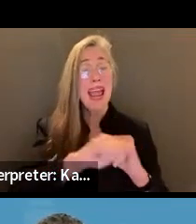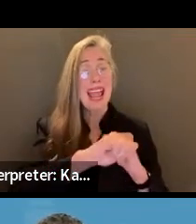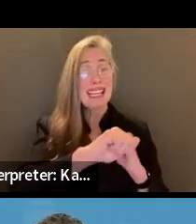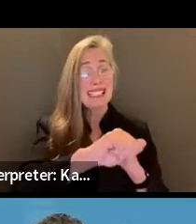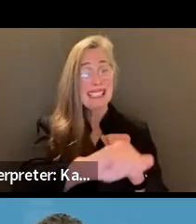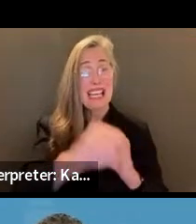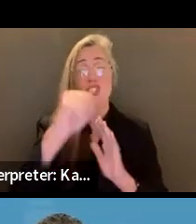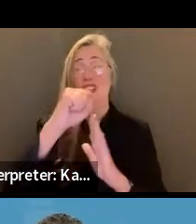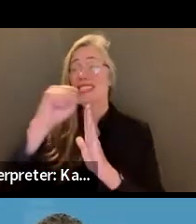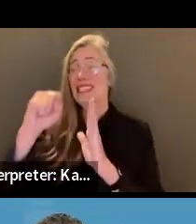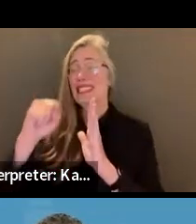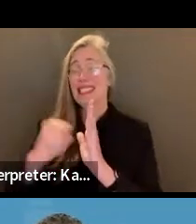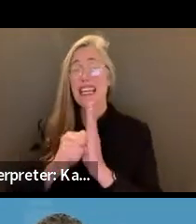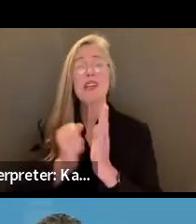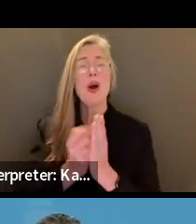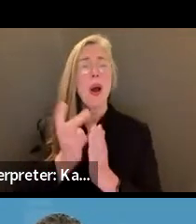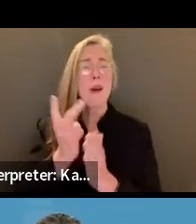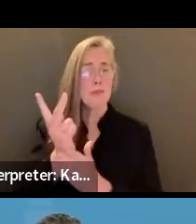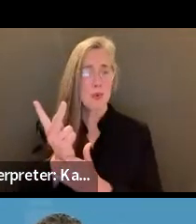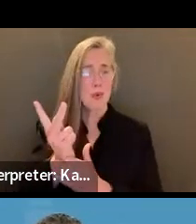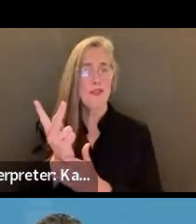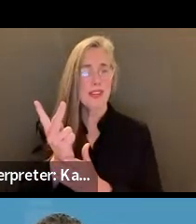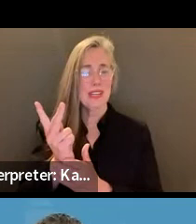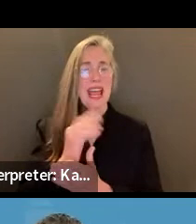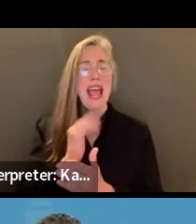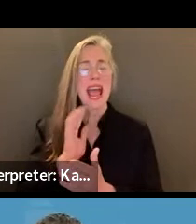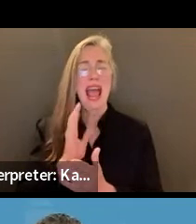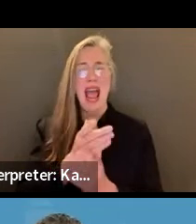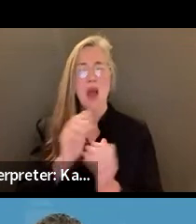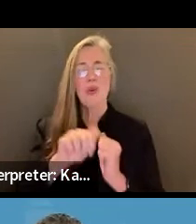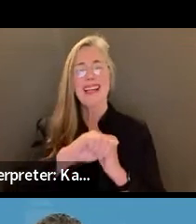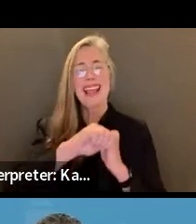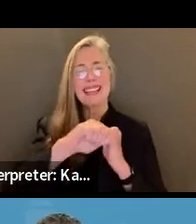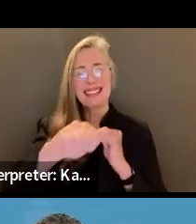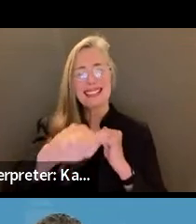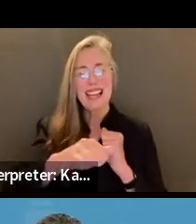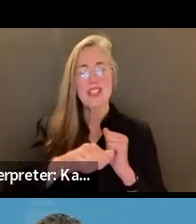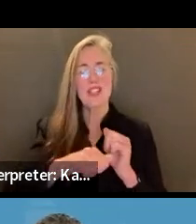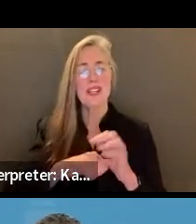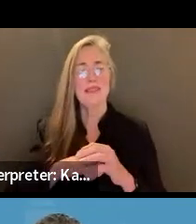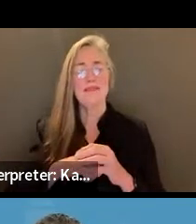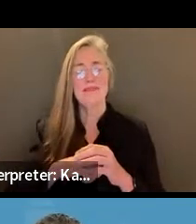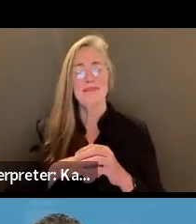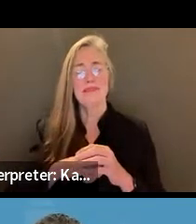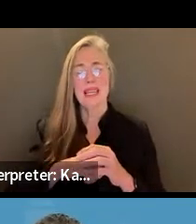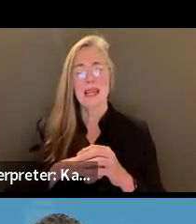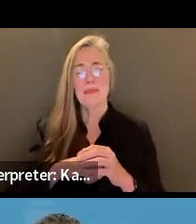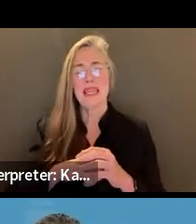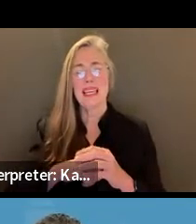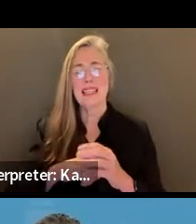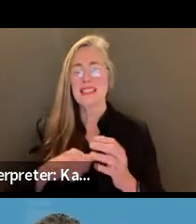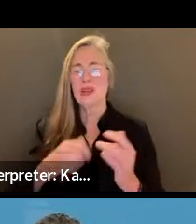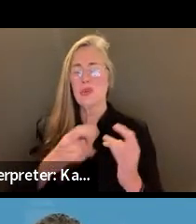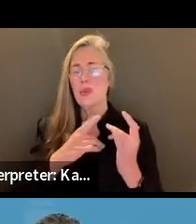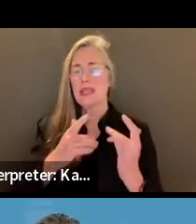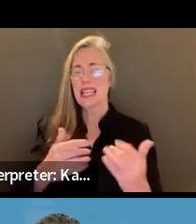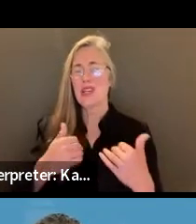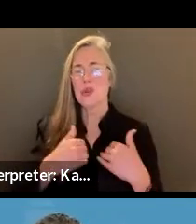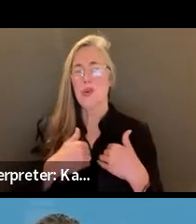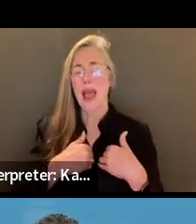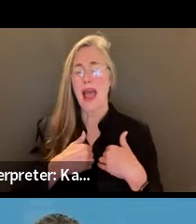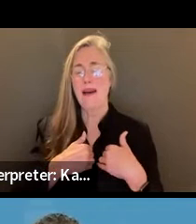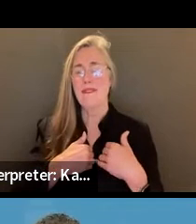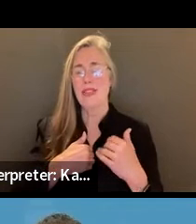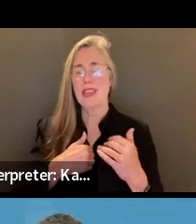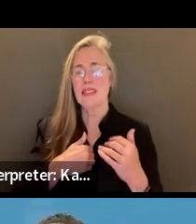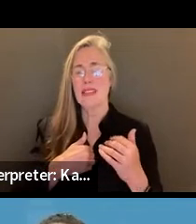and the state approved it. So I am telling you this tonight because I think you normally would have had this audit review earlier in the year.